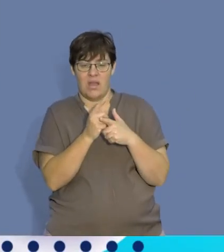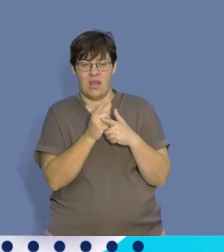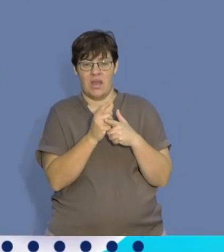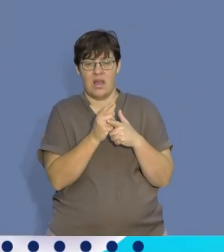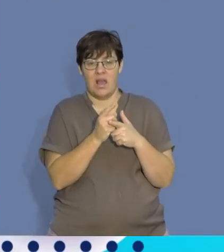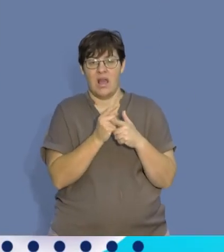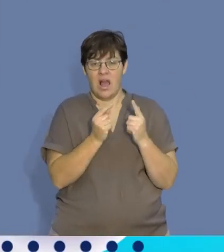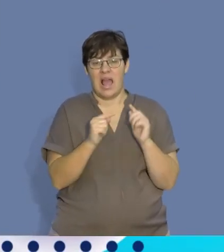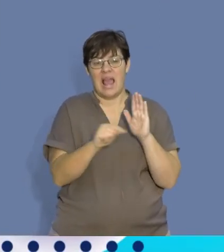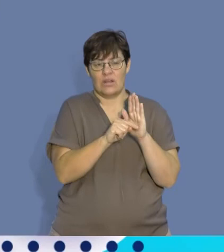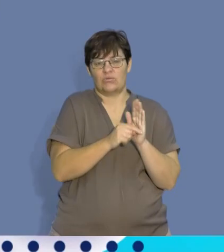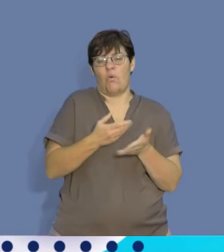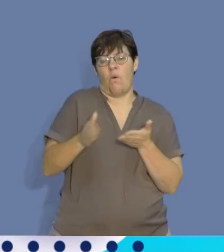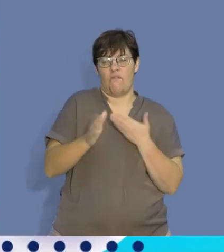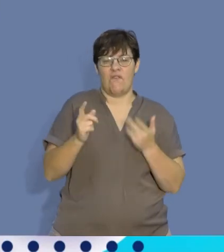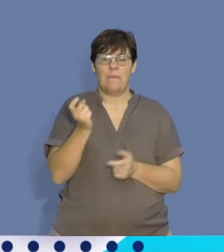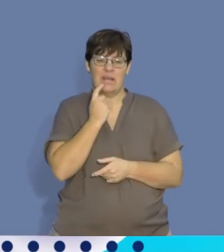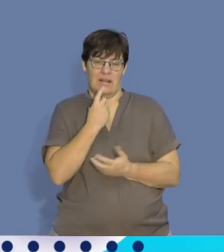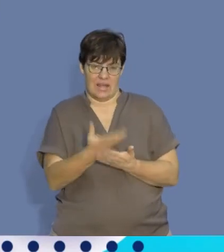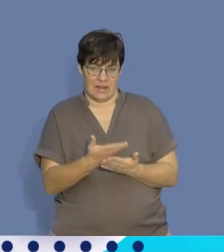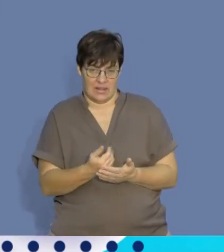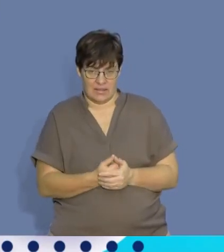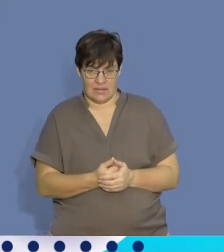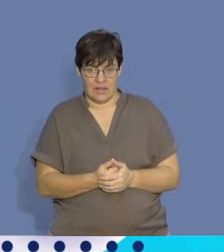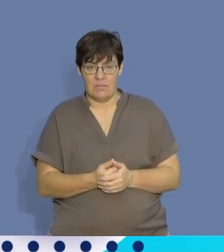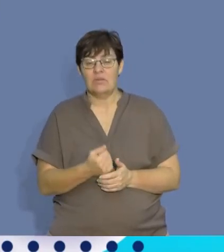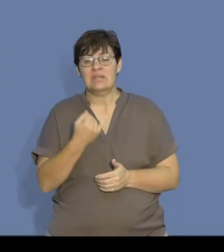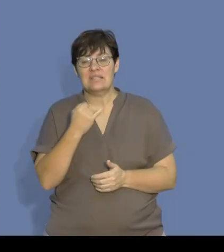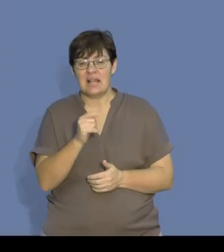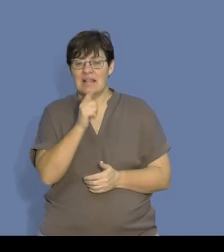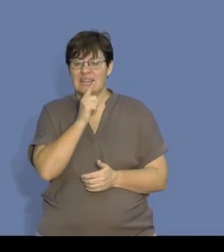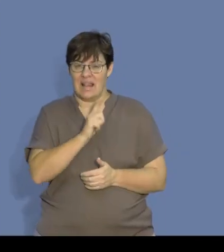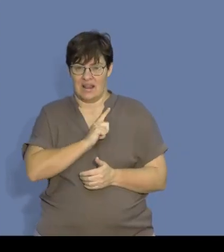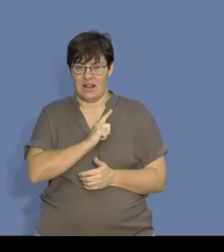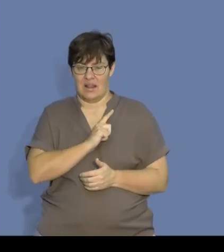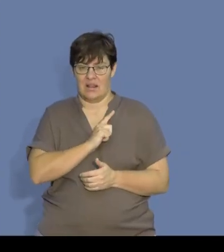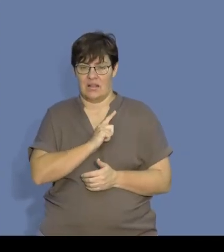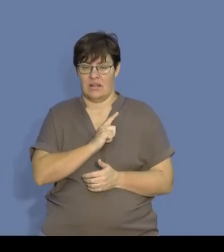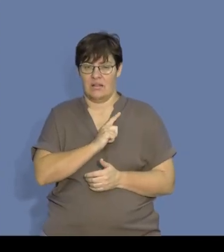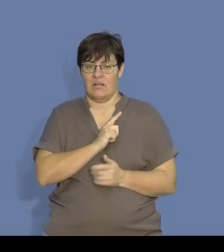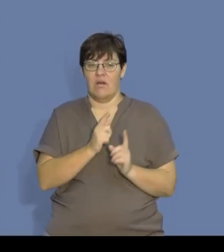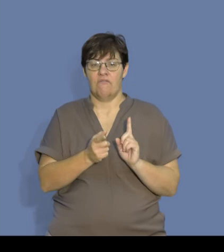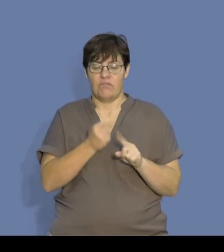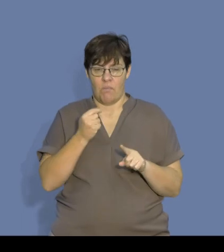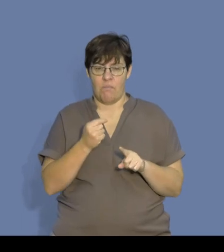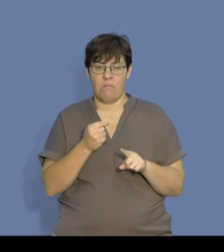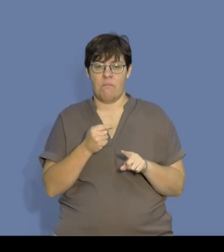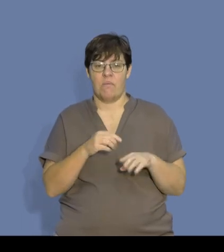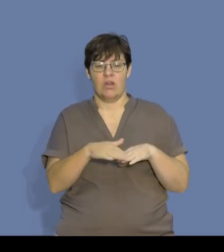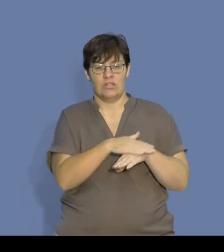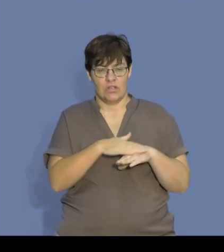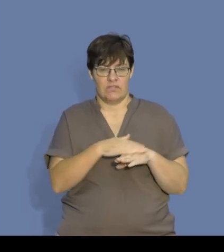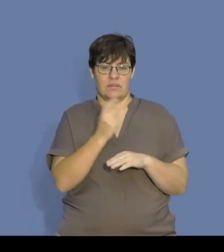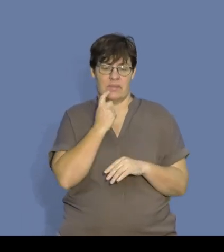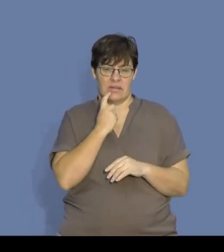delocalized electrons in a metal. But you still need to tell me that it's from the surface of a metal. You can't